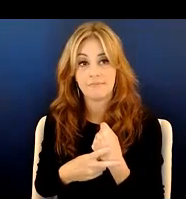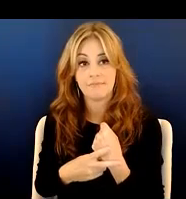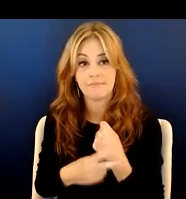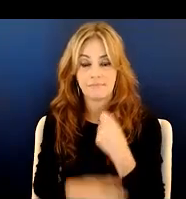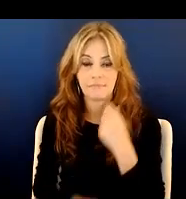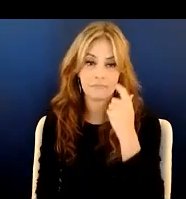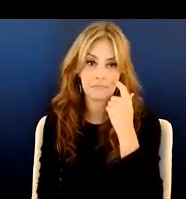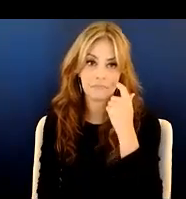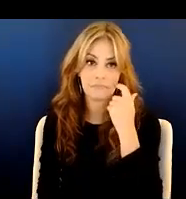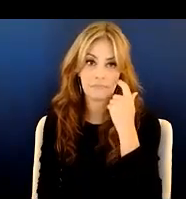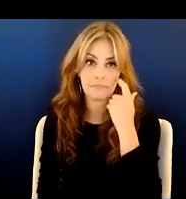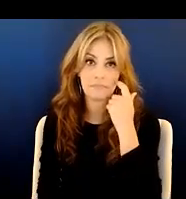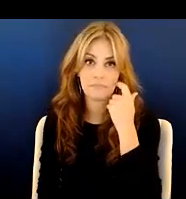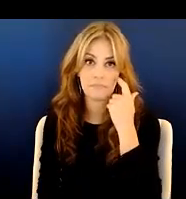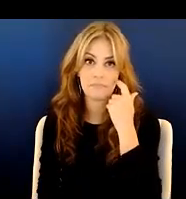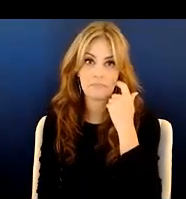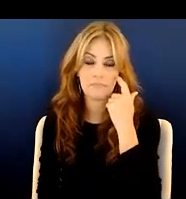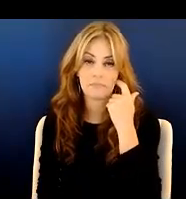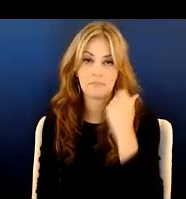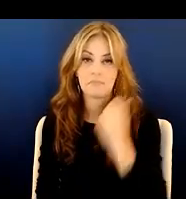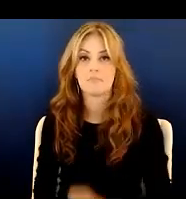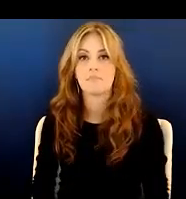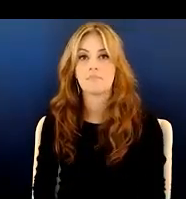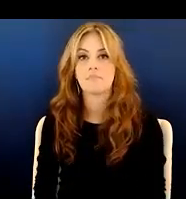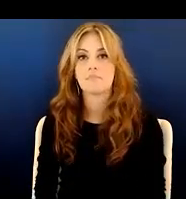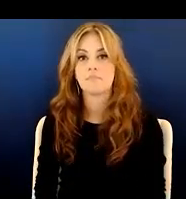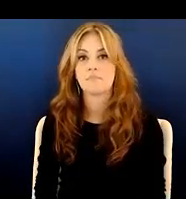I should also show you,